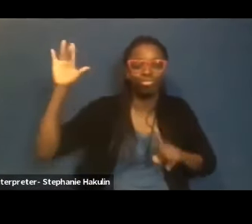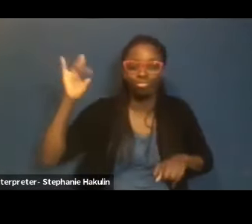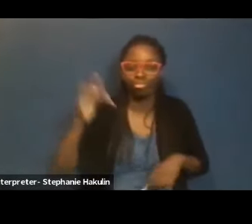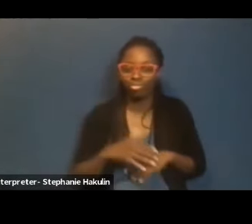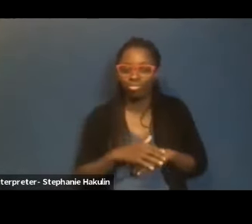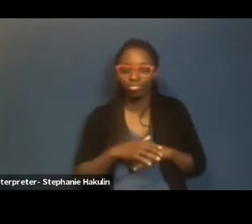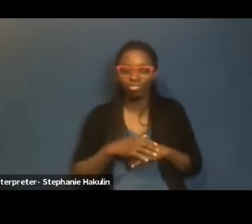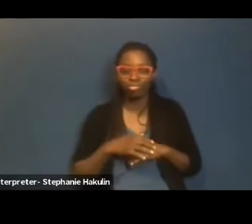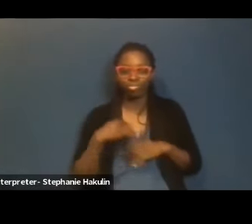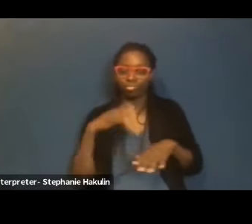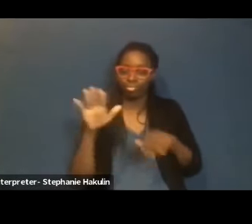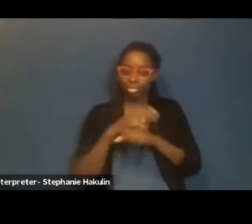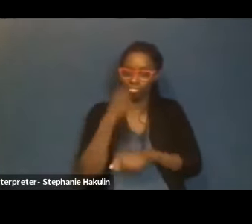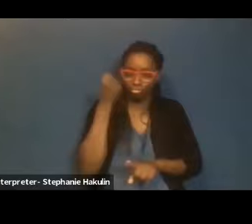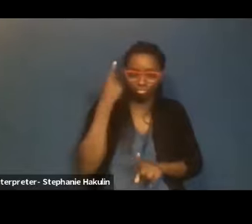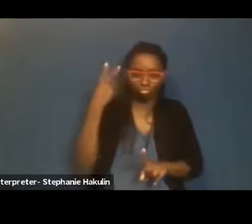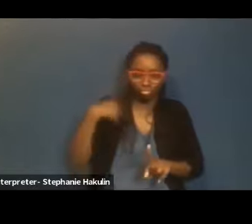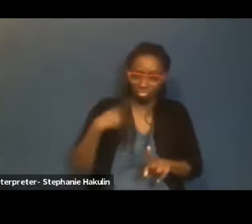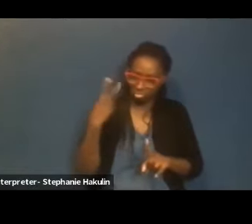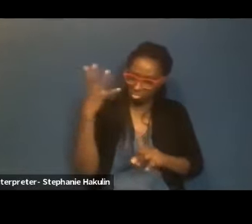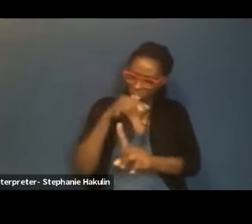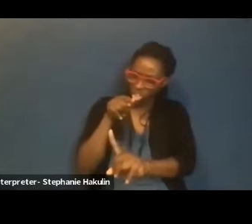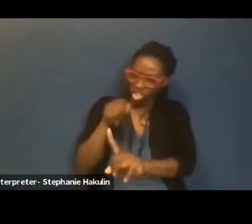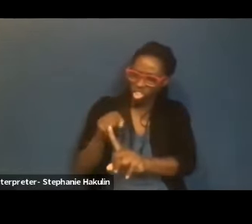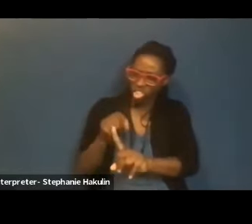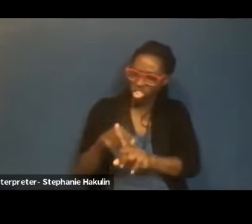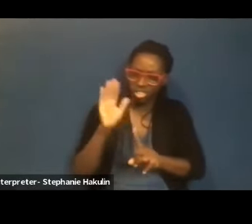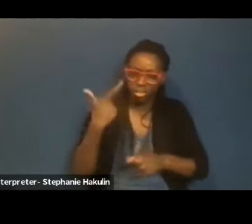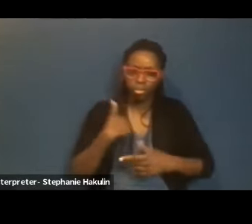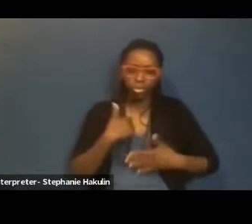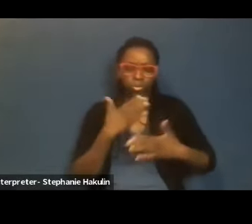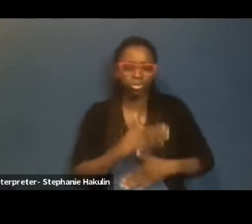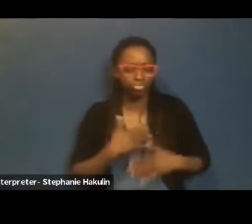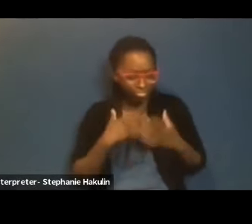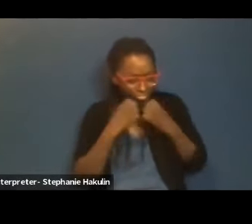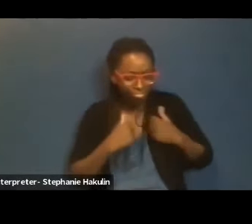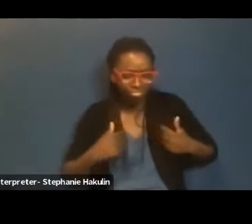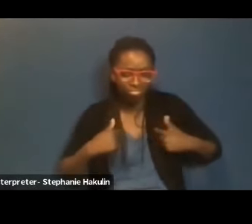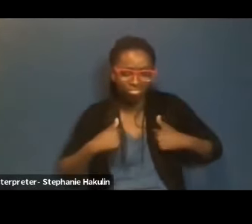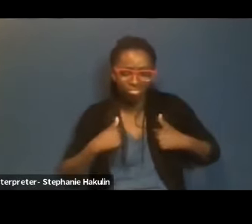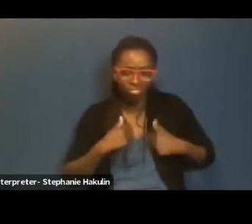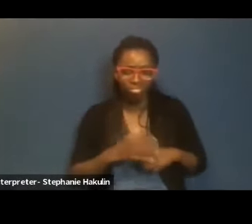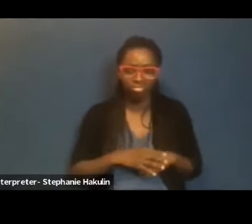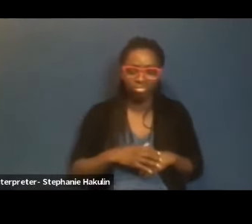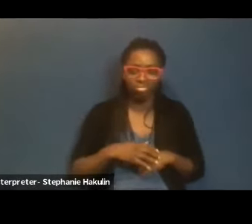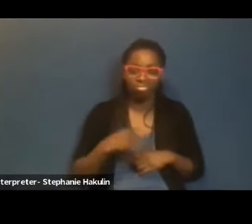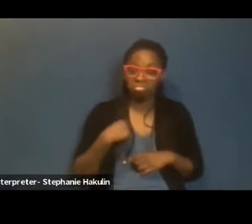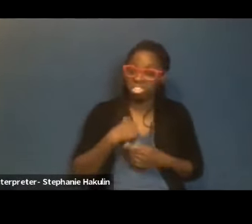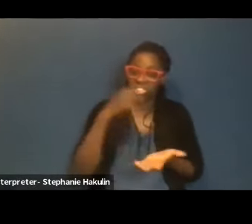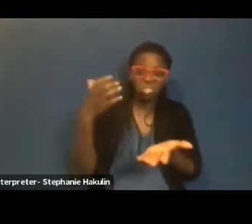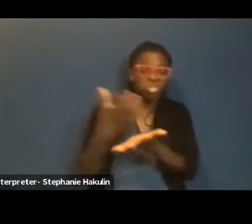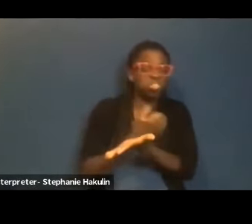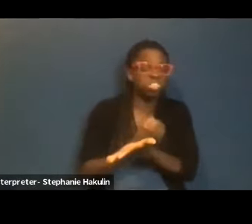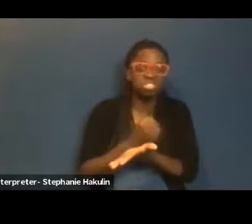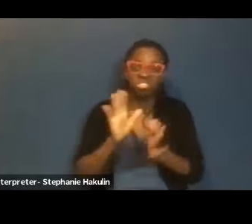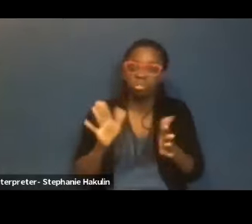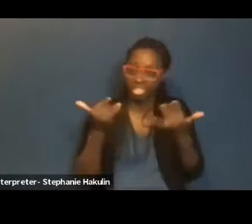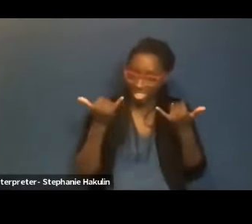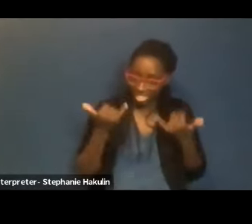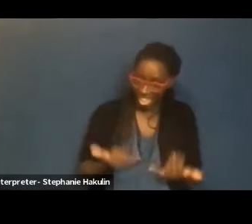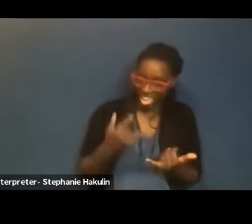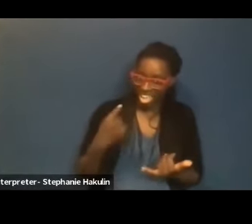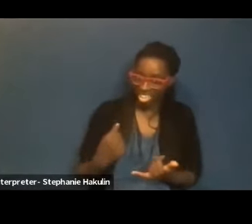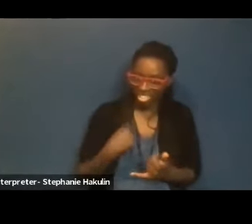will appreciate me. Her presence I do not deserve. Her presence received only in the solitude of these walls.